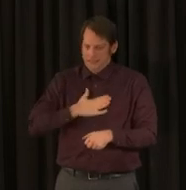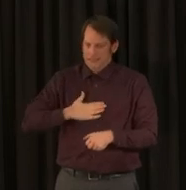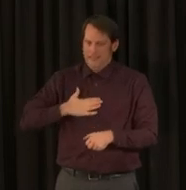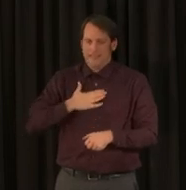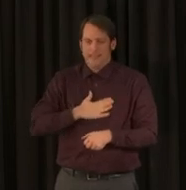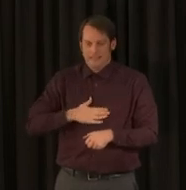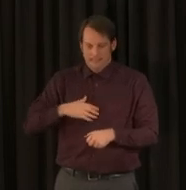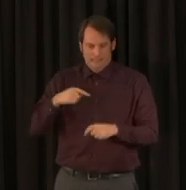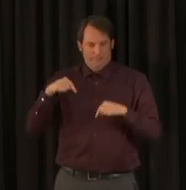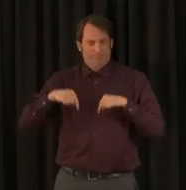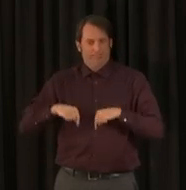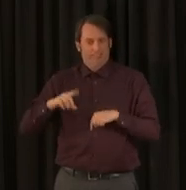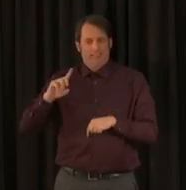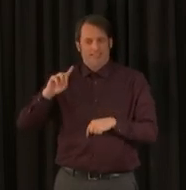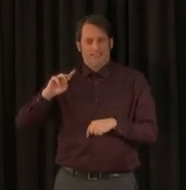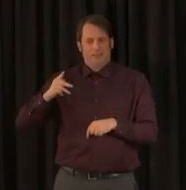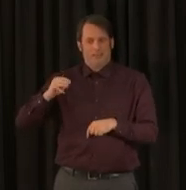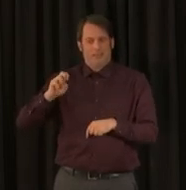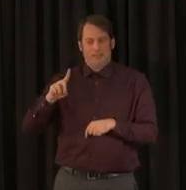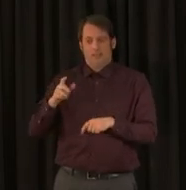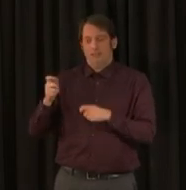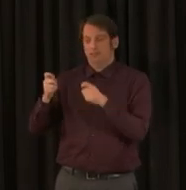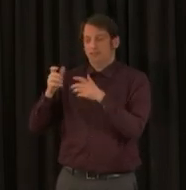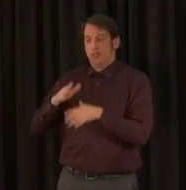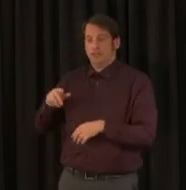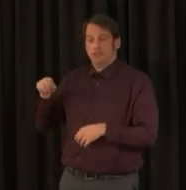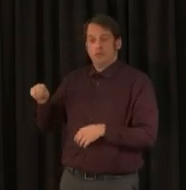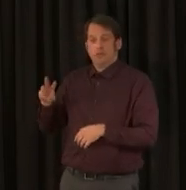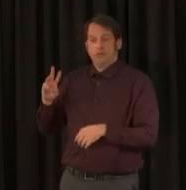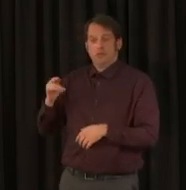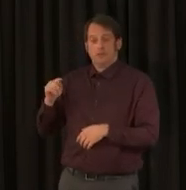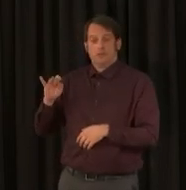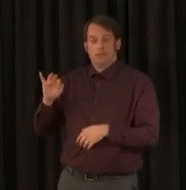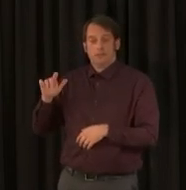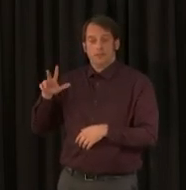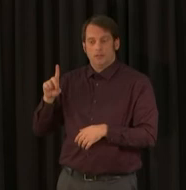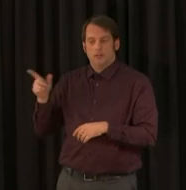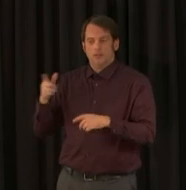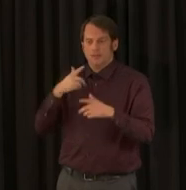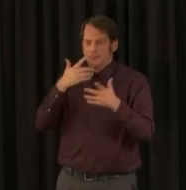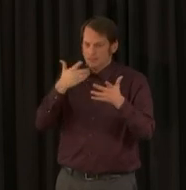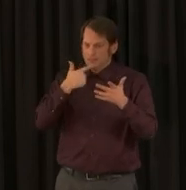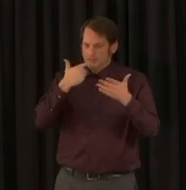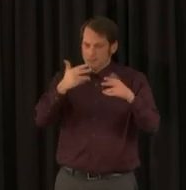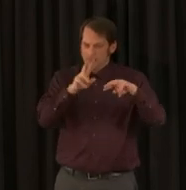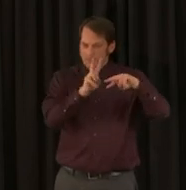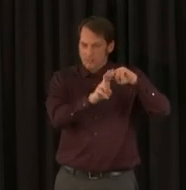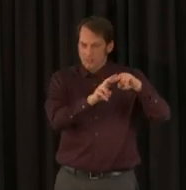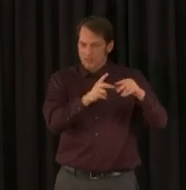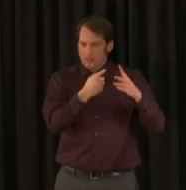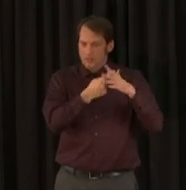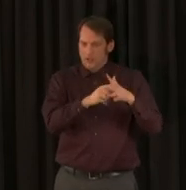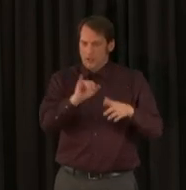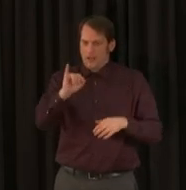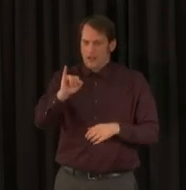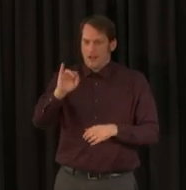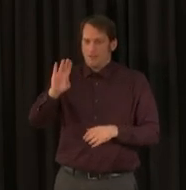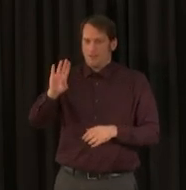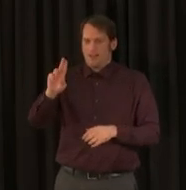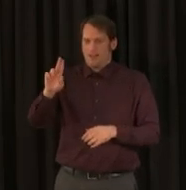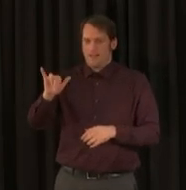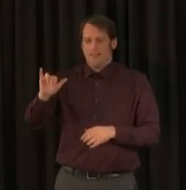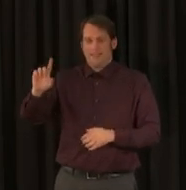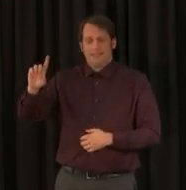DMPED. I know that Director Whitfield launched the I Buy DC Challenge back in the holiday season, and that continues as